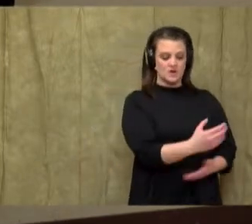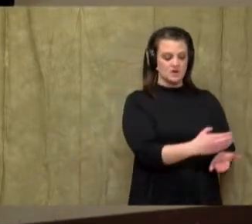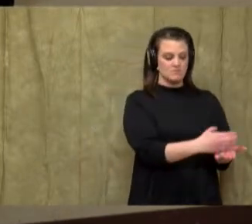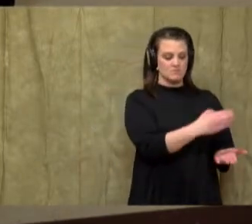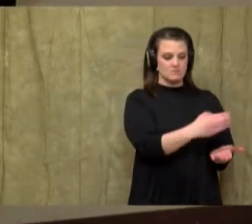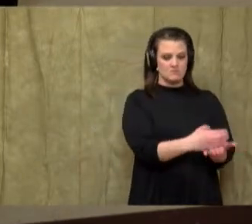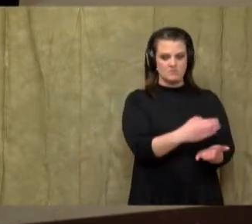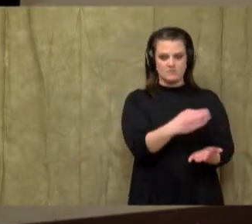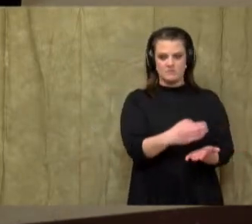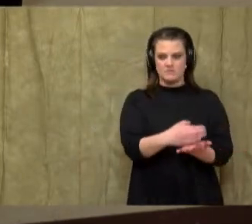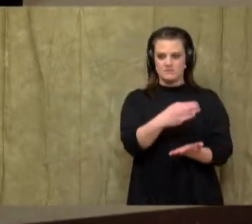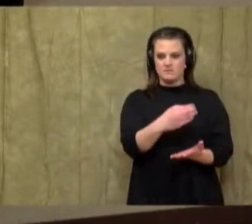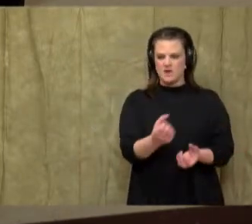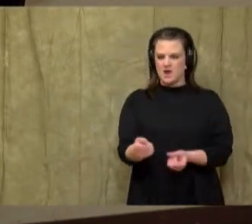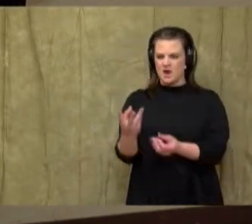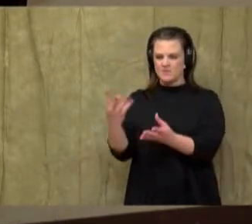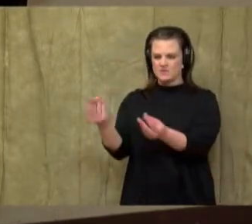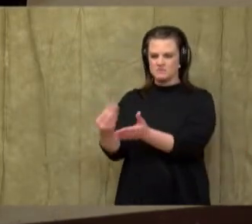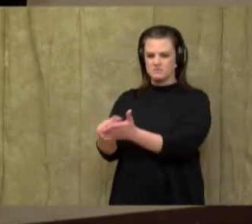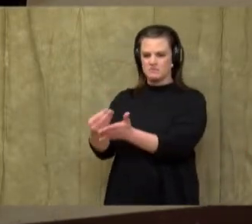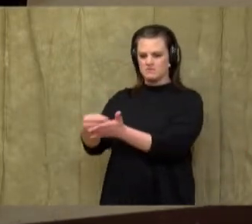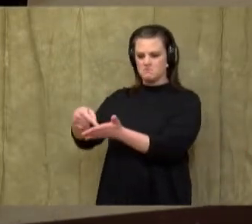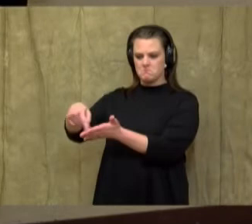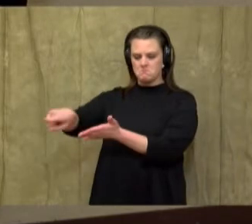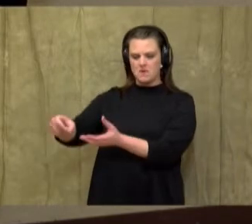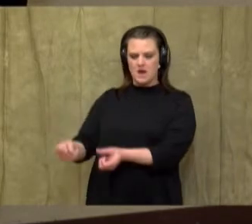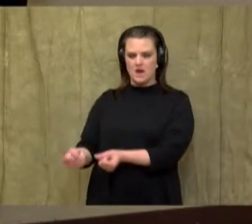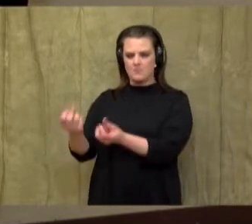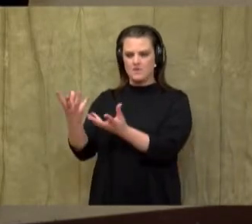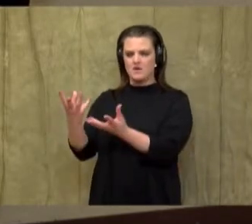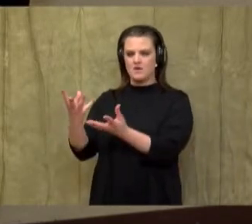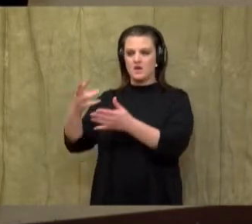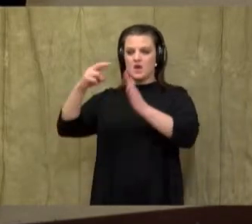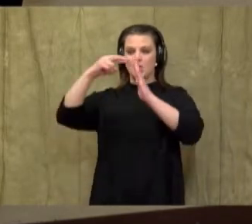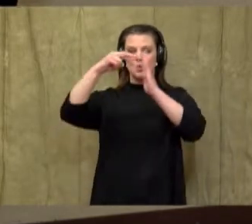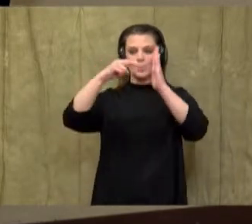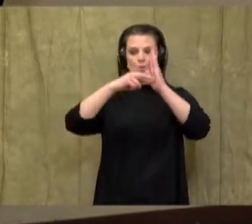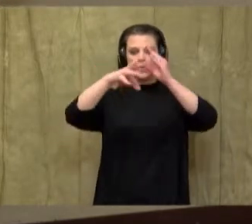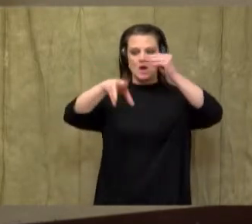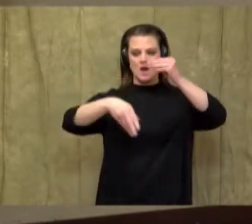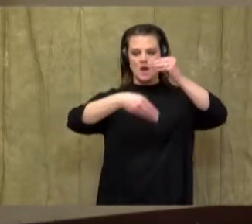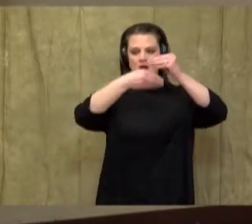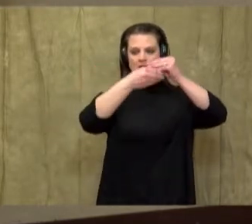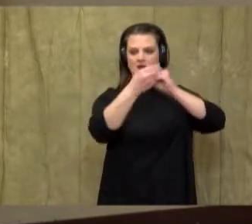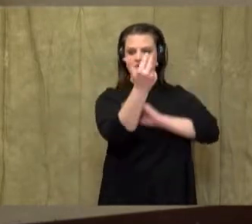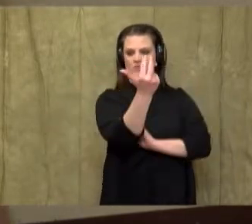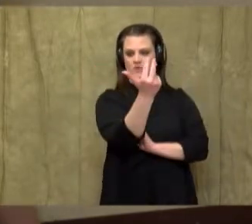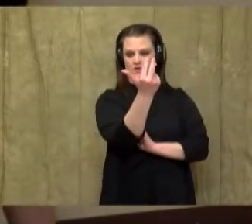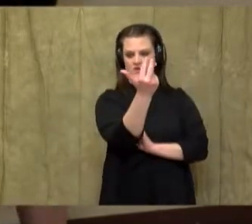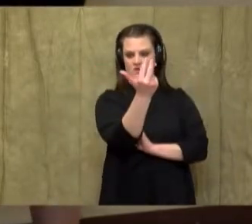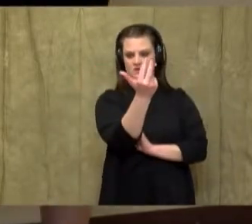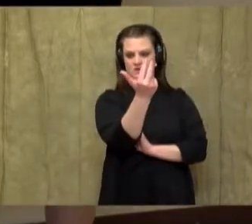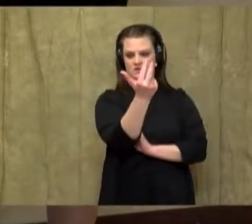3 yogurt cups. Notice our rule is to add 3.